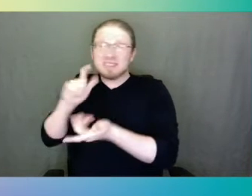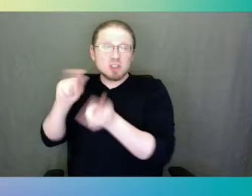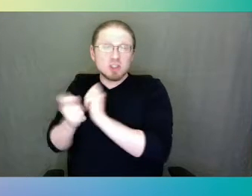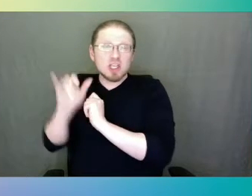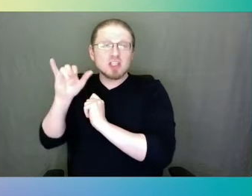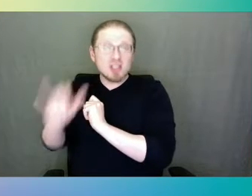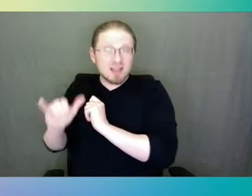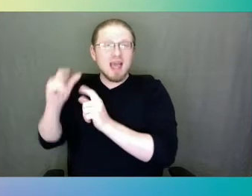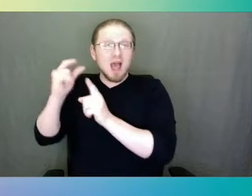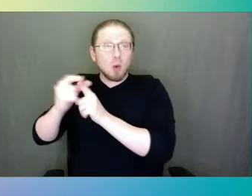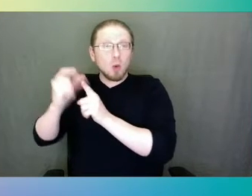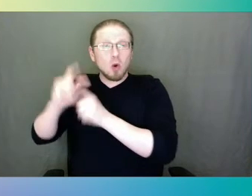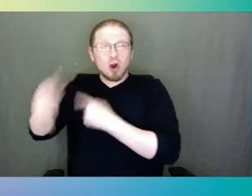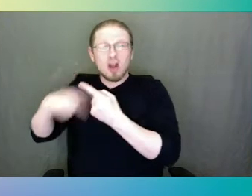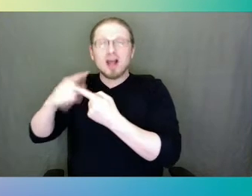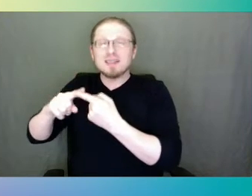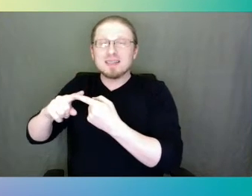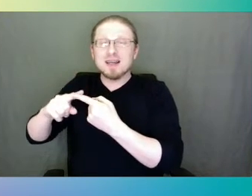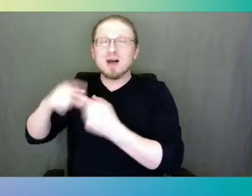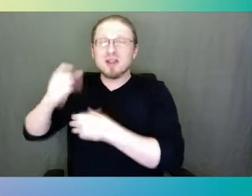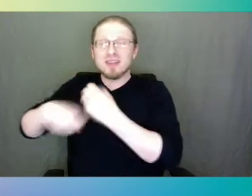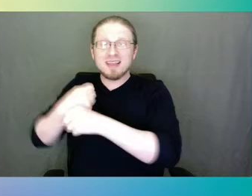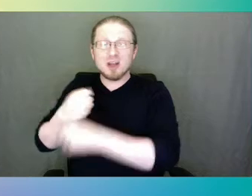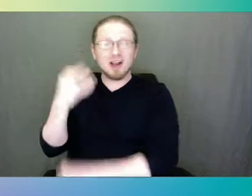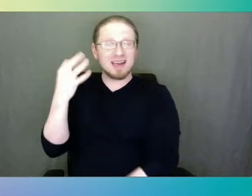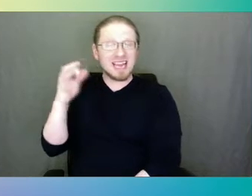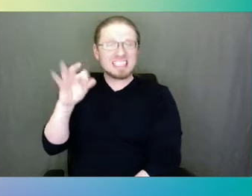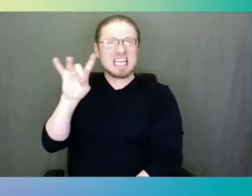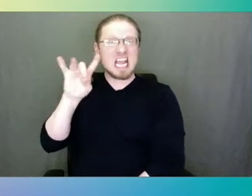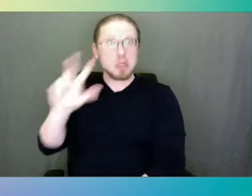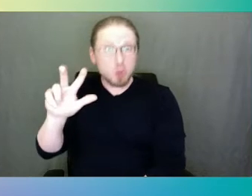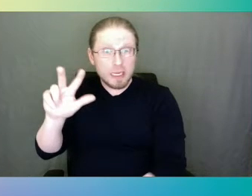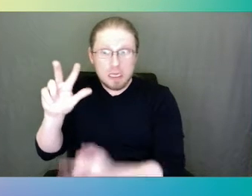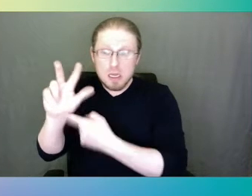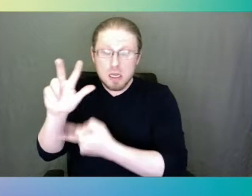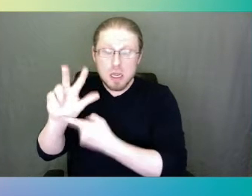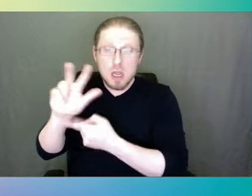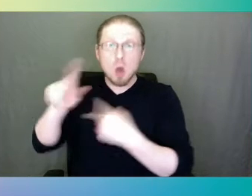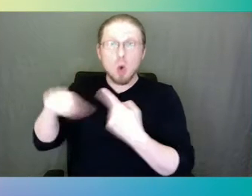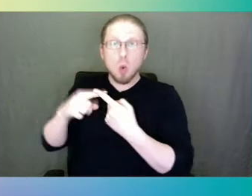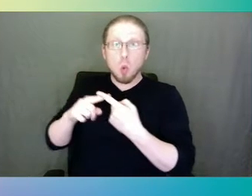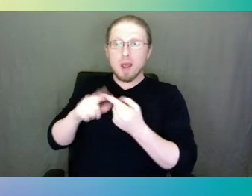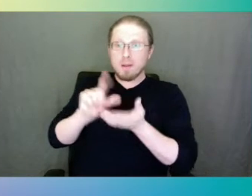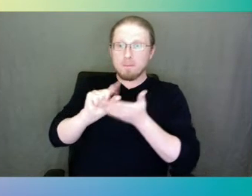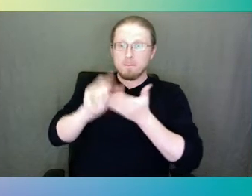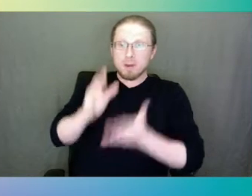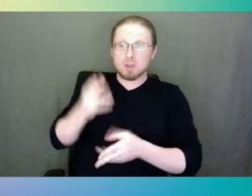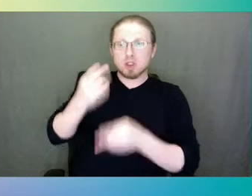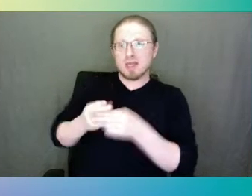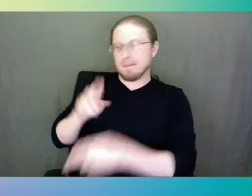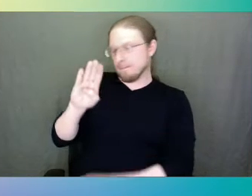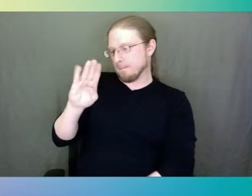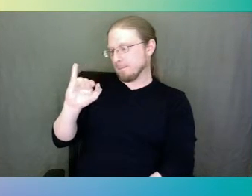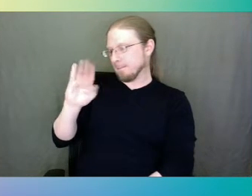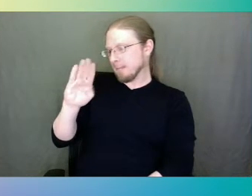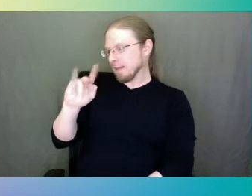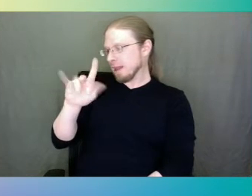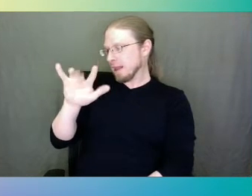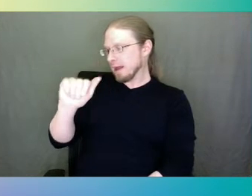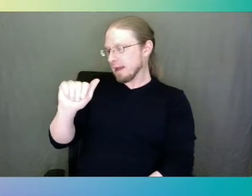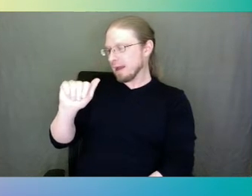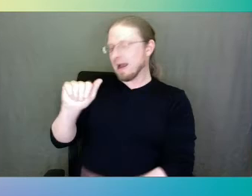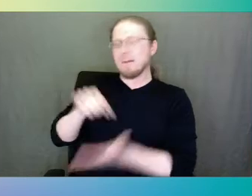American company known as Biblica, which puts out the New International Version, paid for and helped to do a new